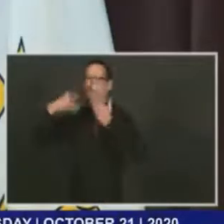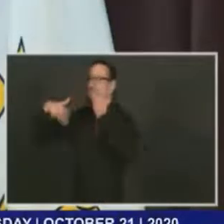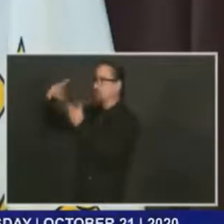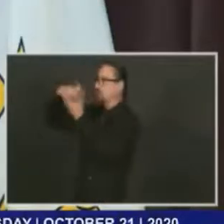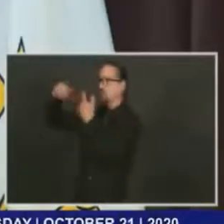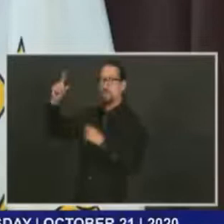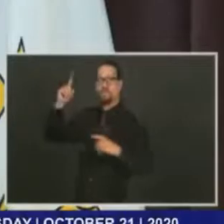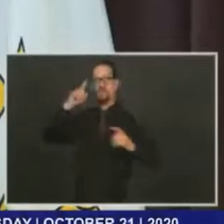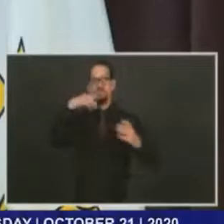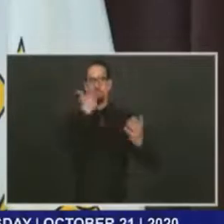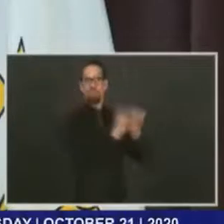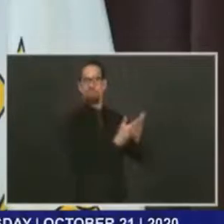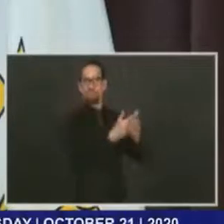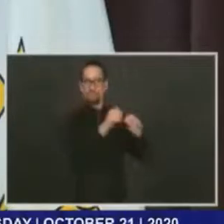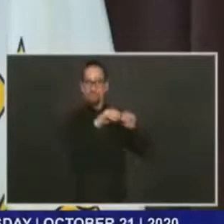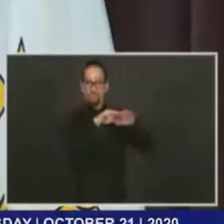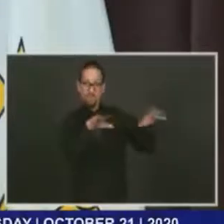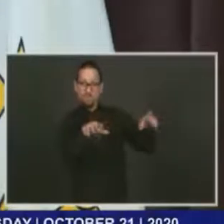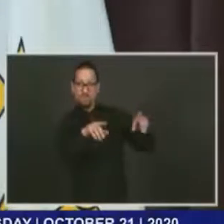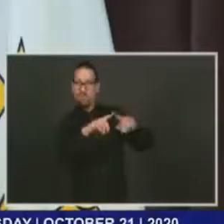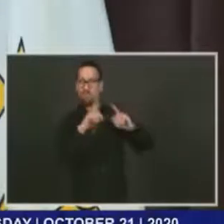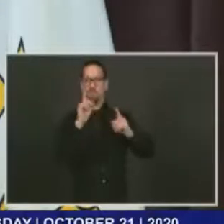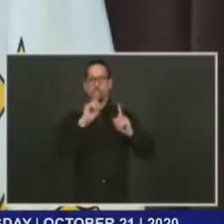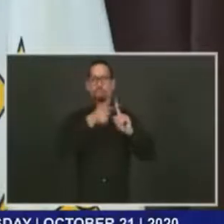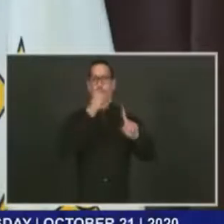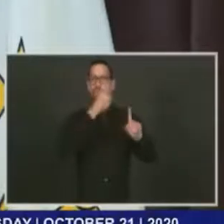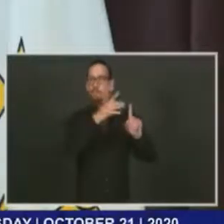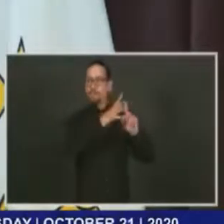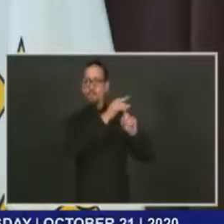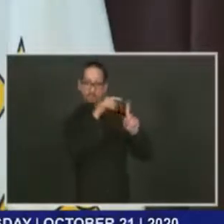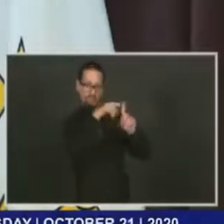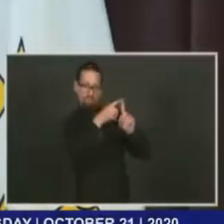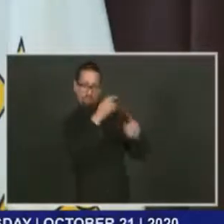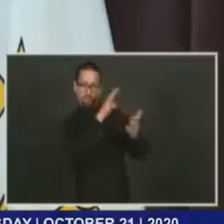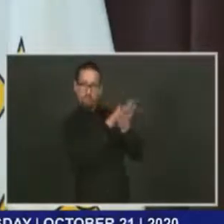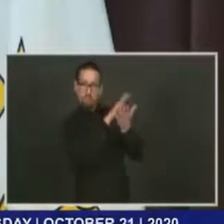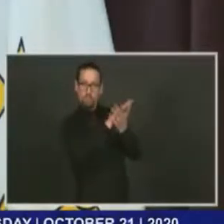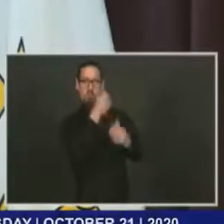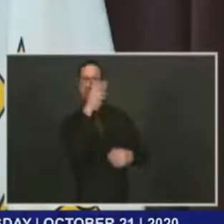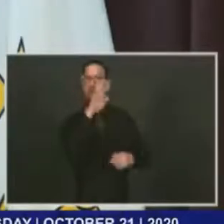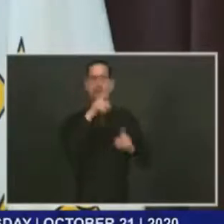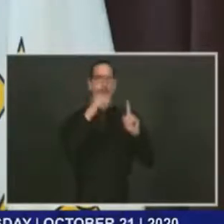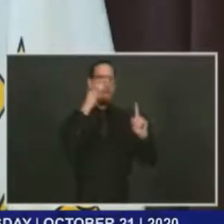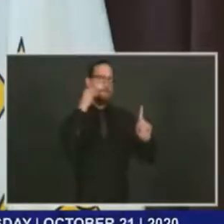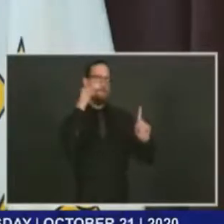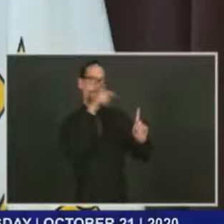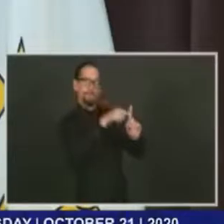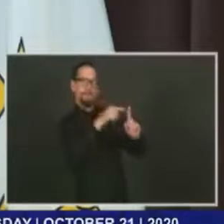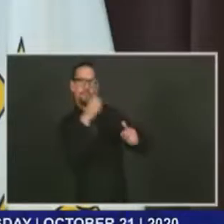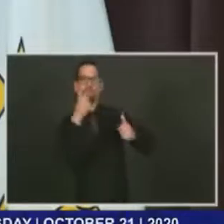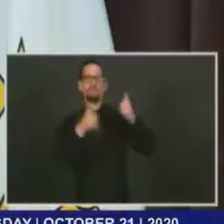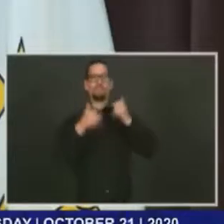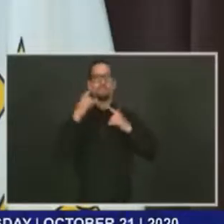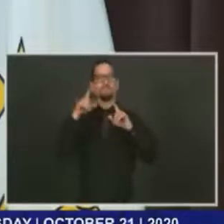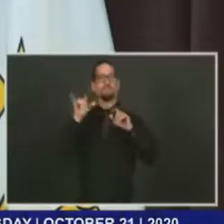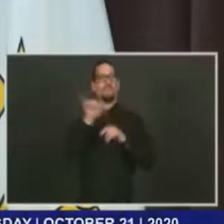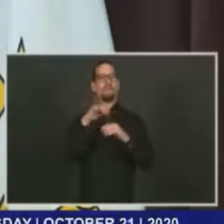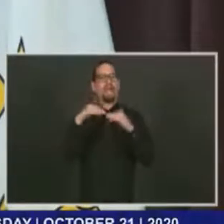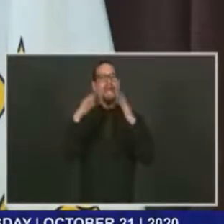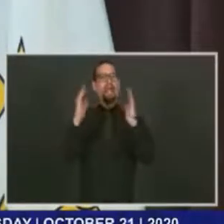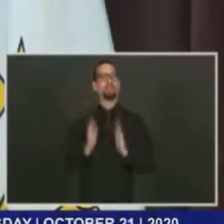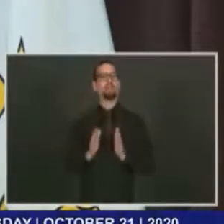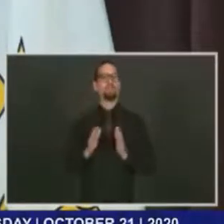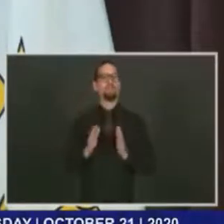sometimes not easy to tell, but it's knowing that they're in a household together socializing as they normally